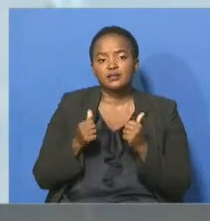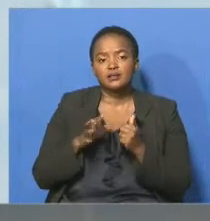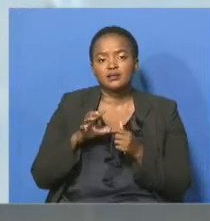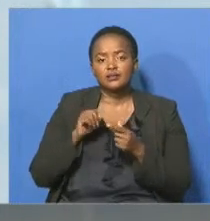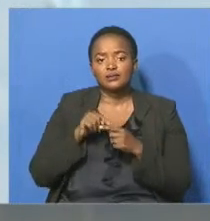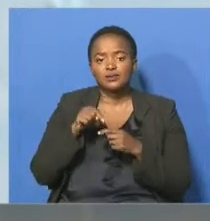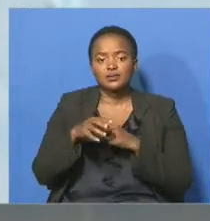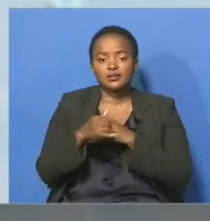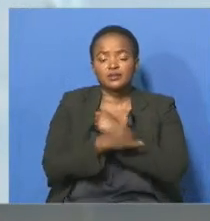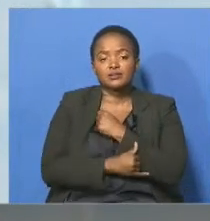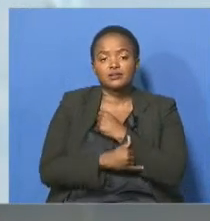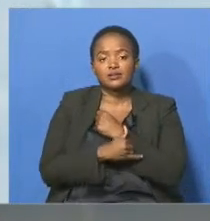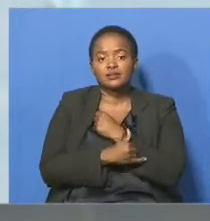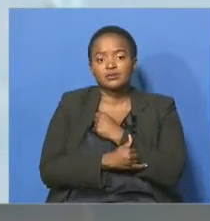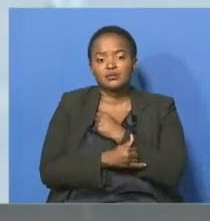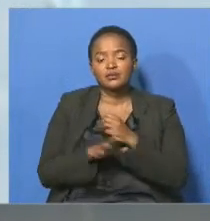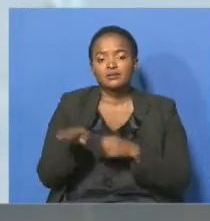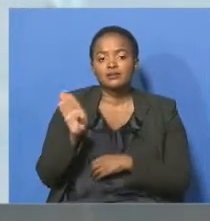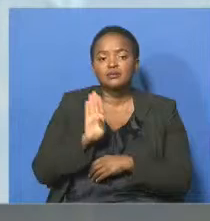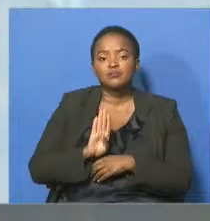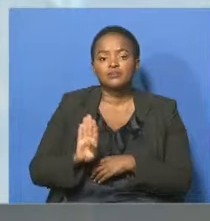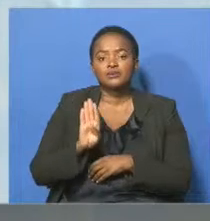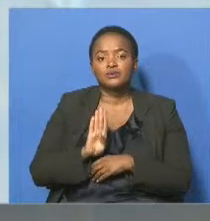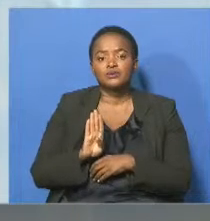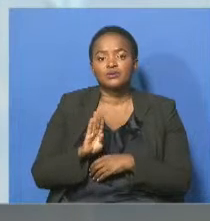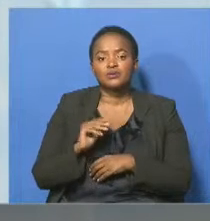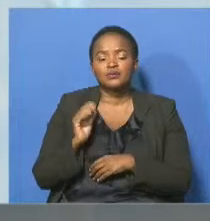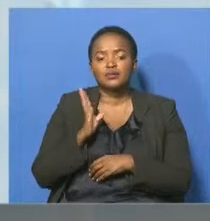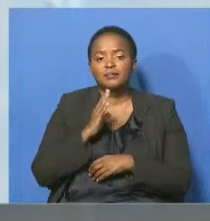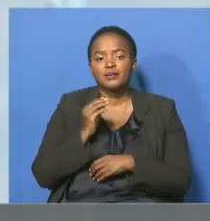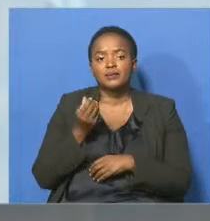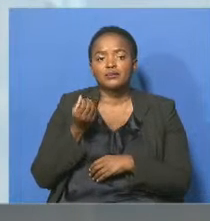mo lefatsheng le la Botswana mabapi